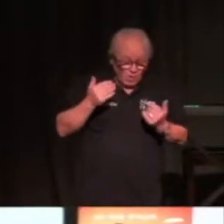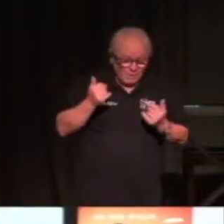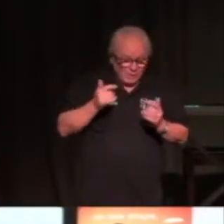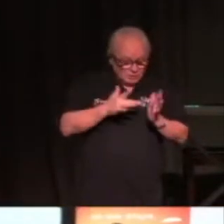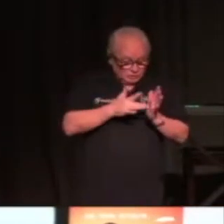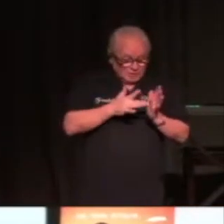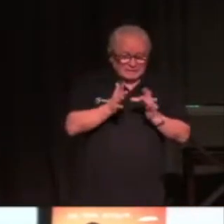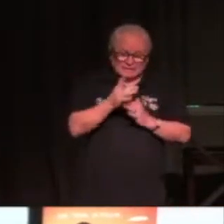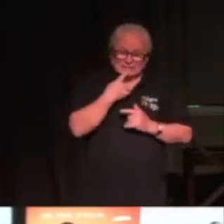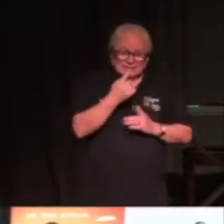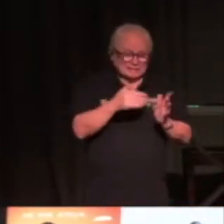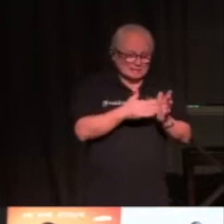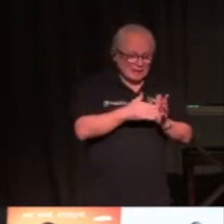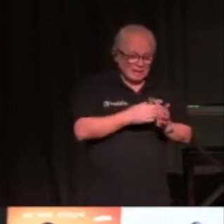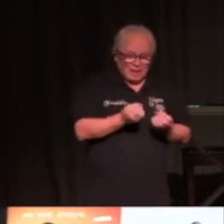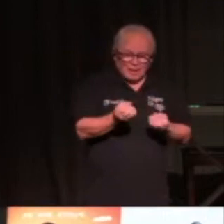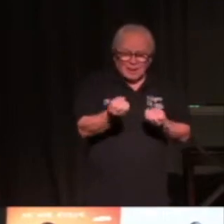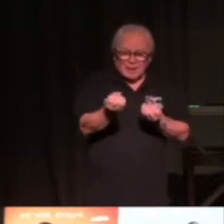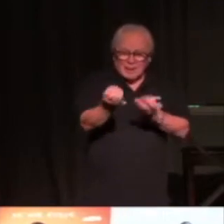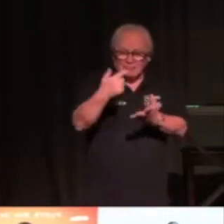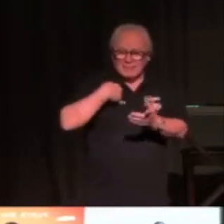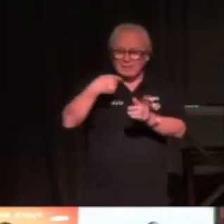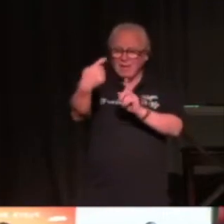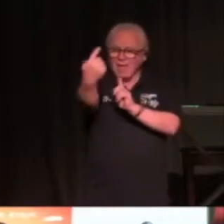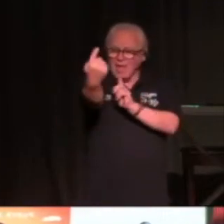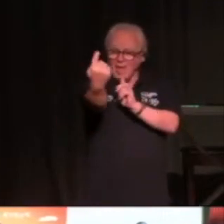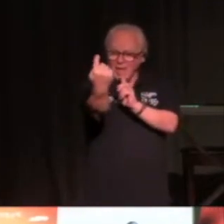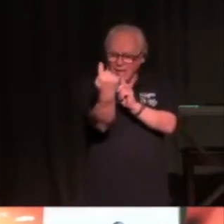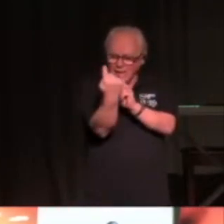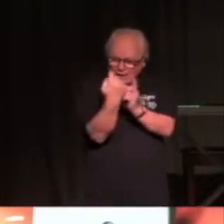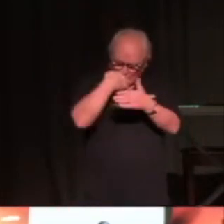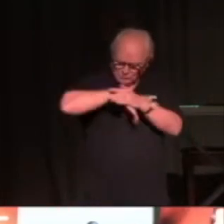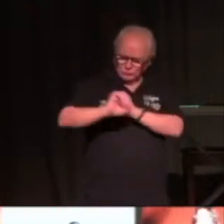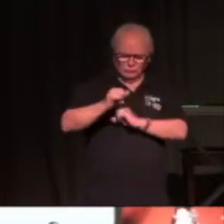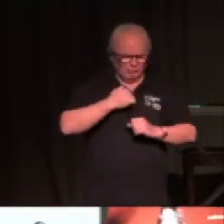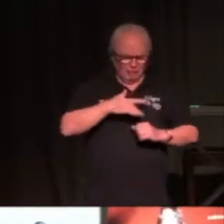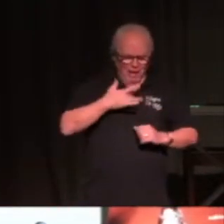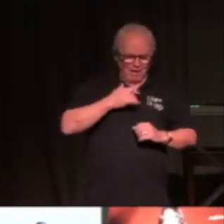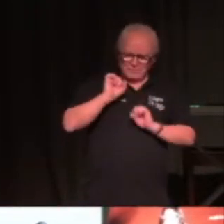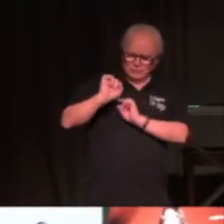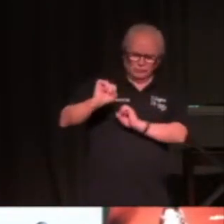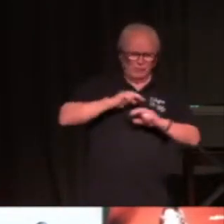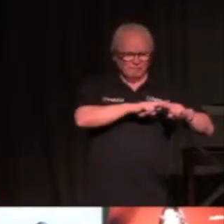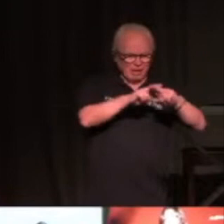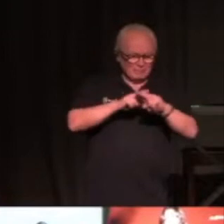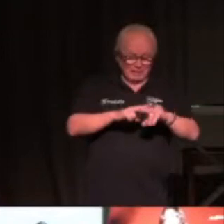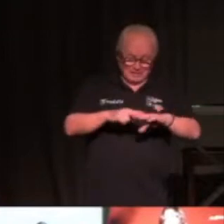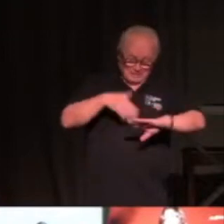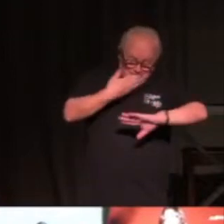Jesus is saying to us, let me into your life and into your family. Let's dine as